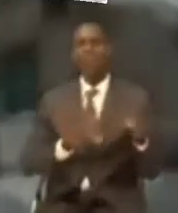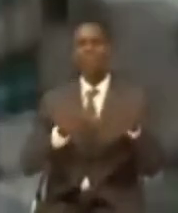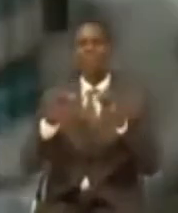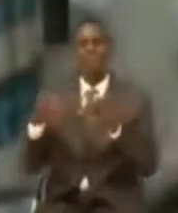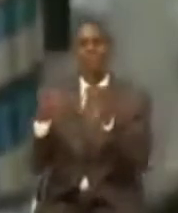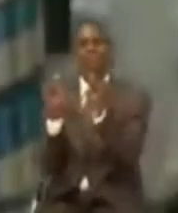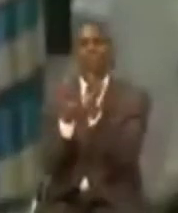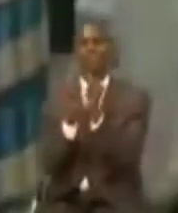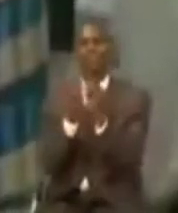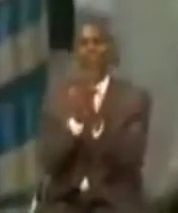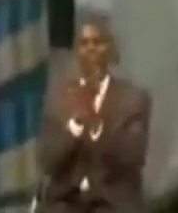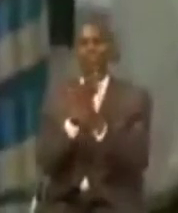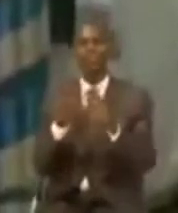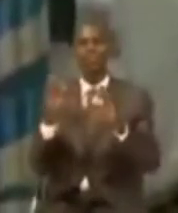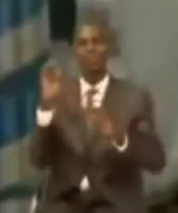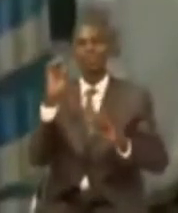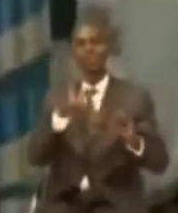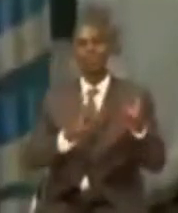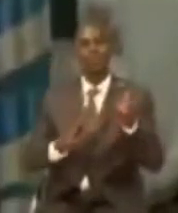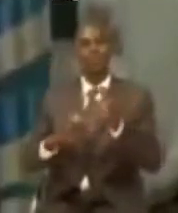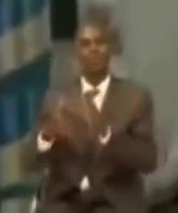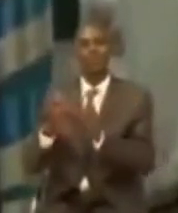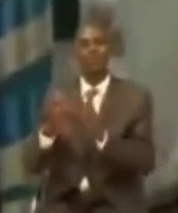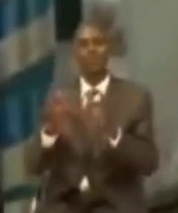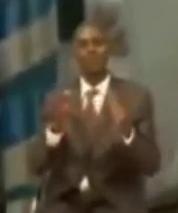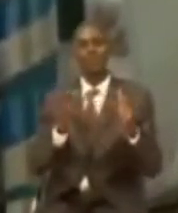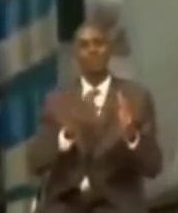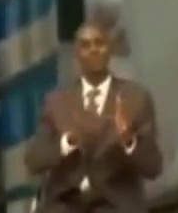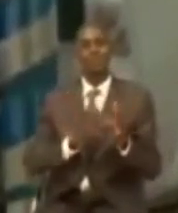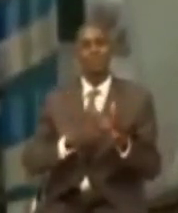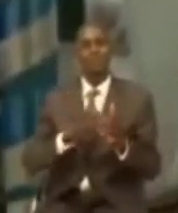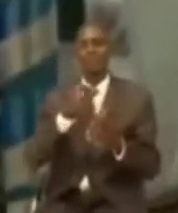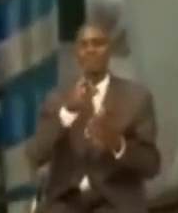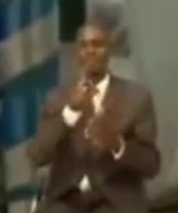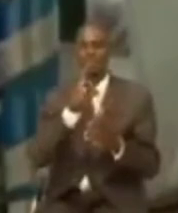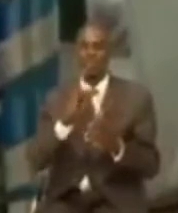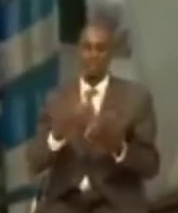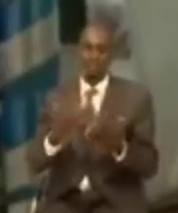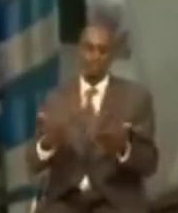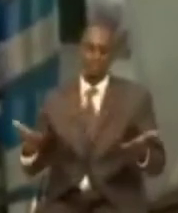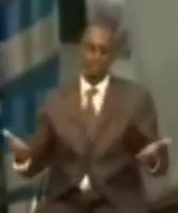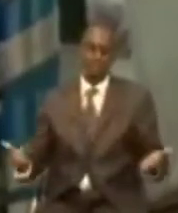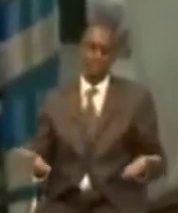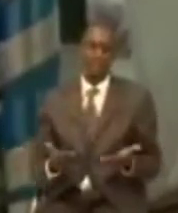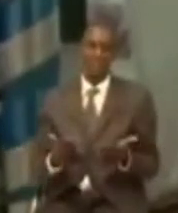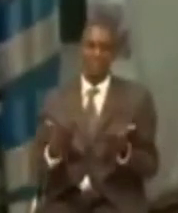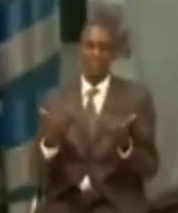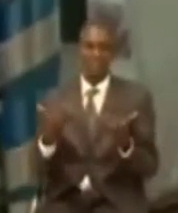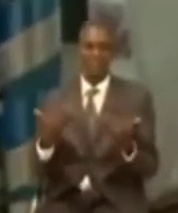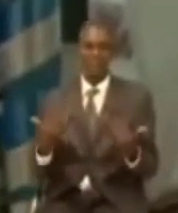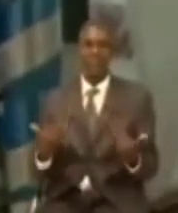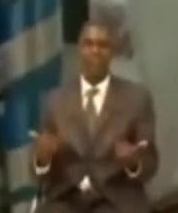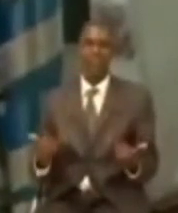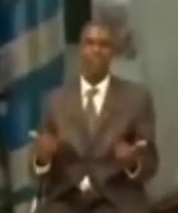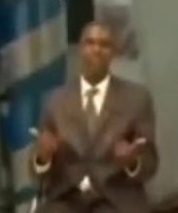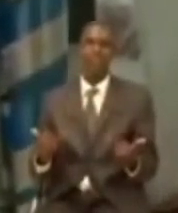Oh, Jesus is here right now.